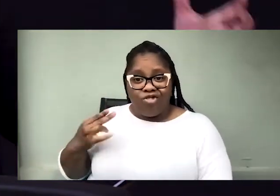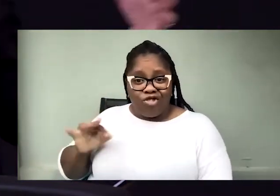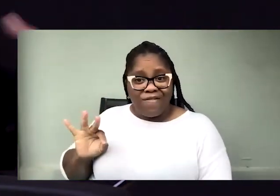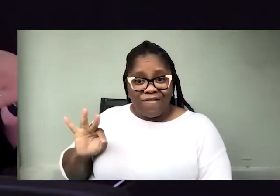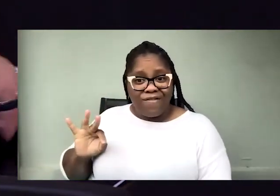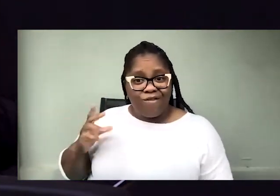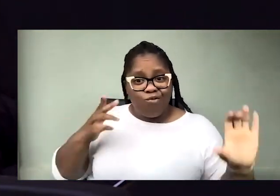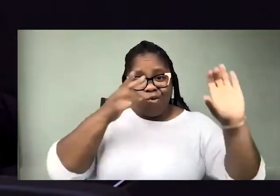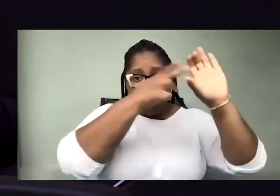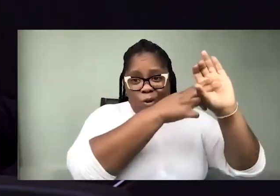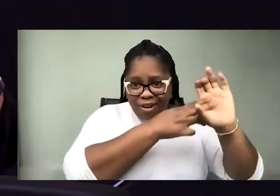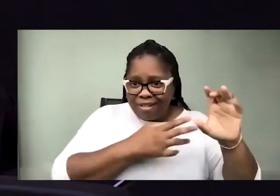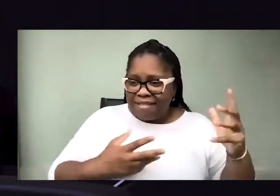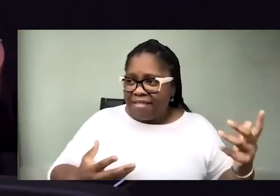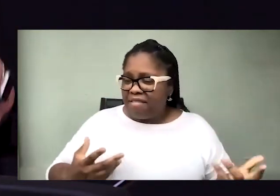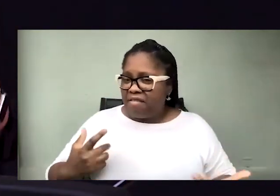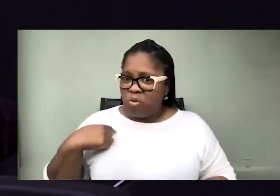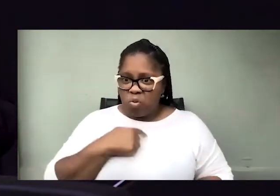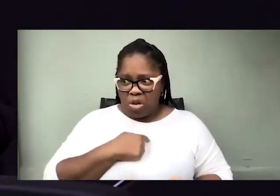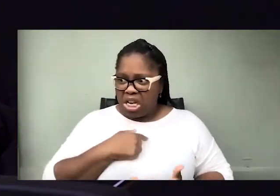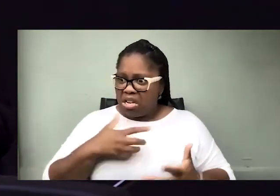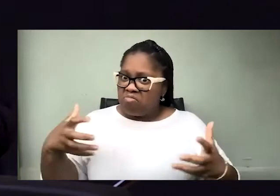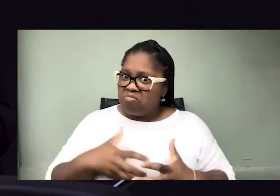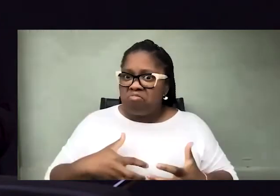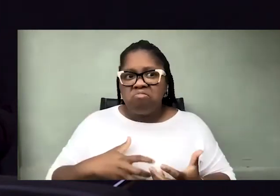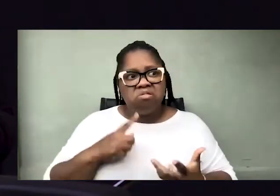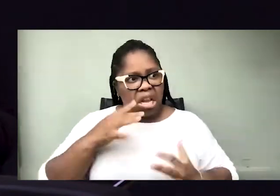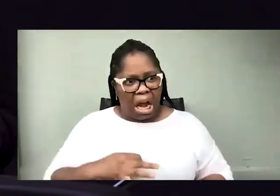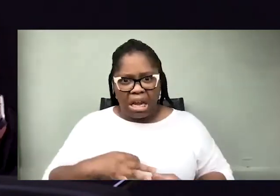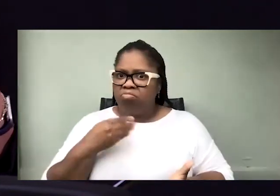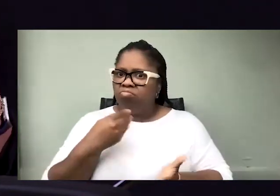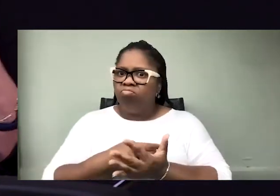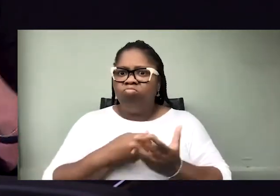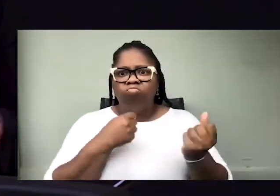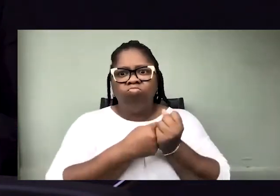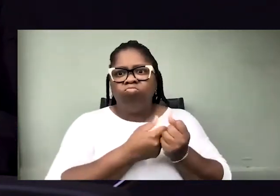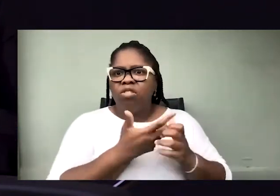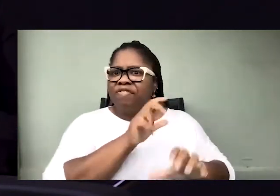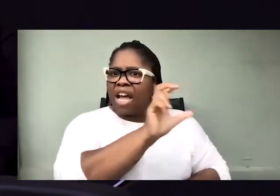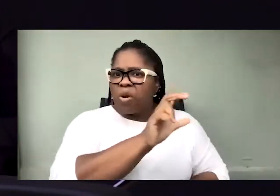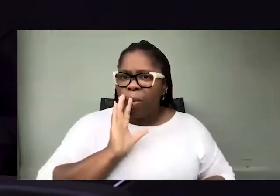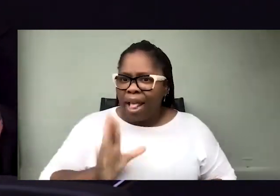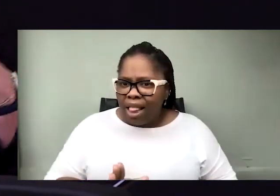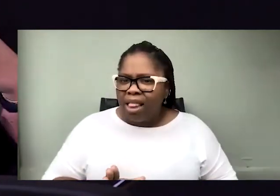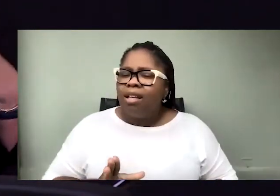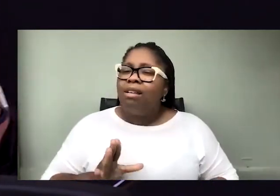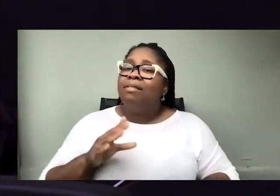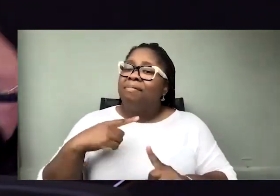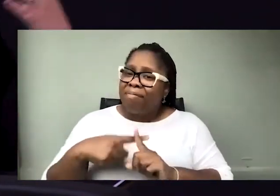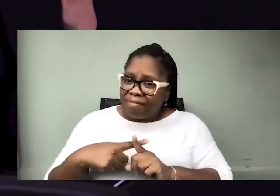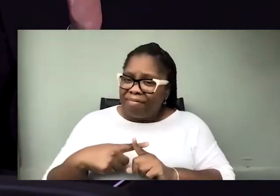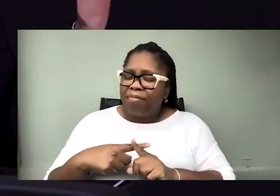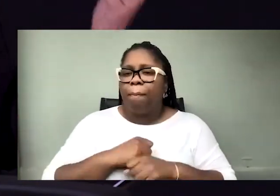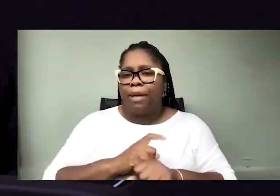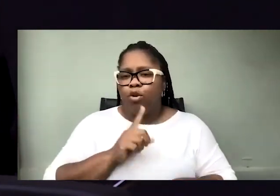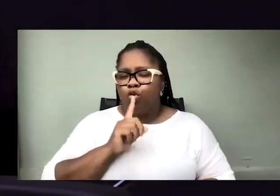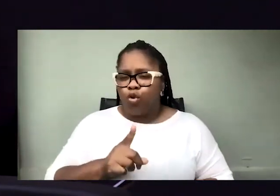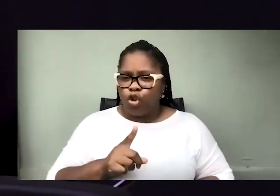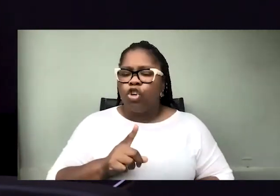we've done is we've come together to say, hey, we're willing to put some money in the pot, but also what we're wanting to do is to make sure that